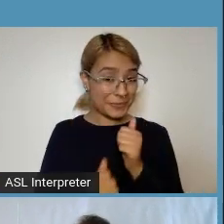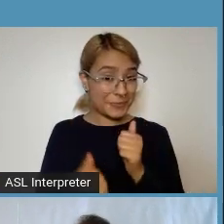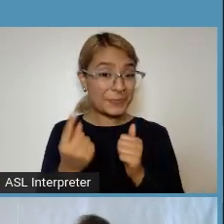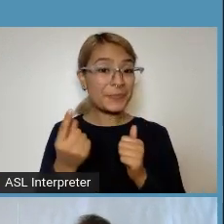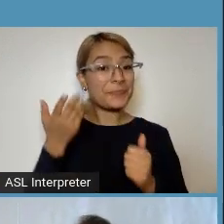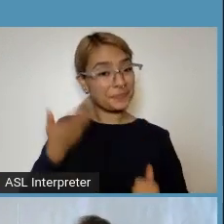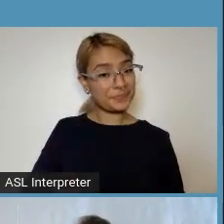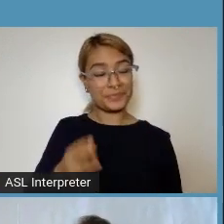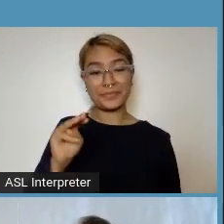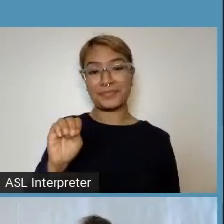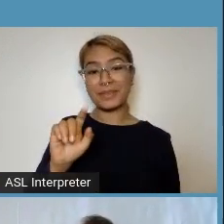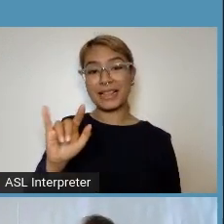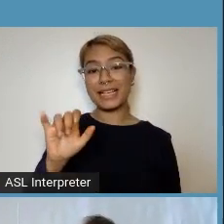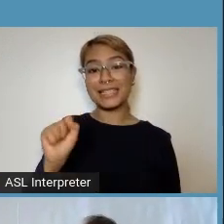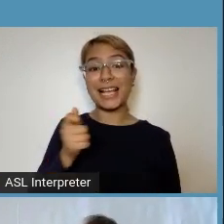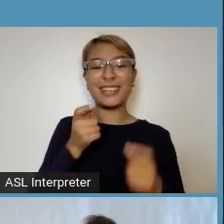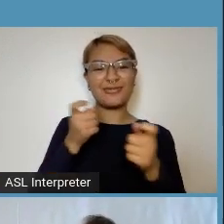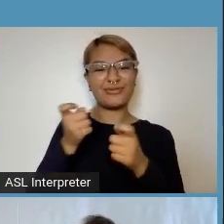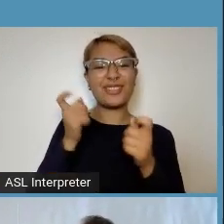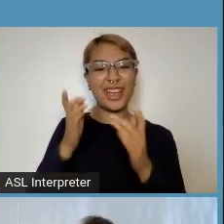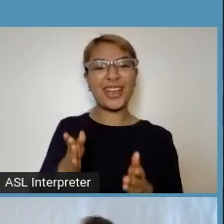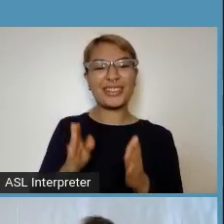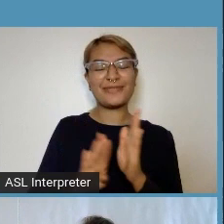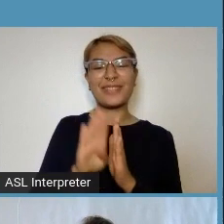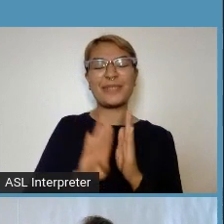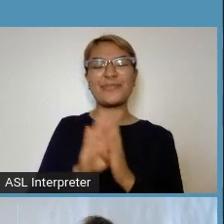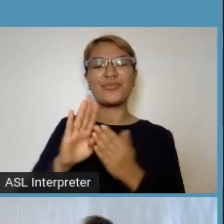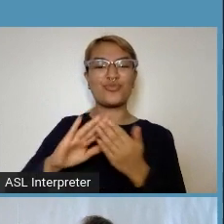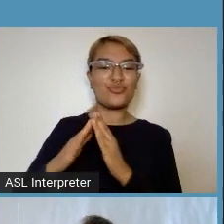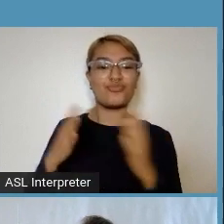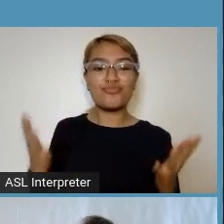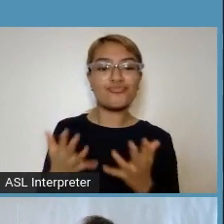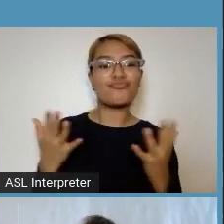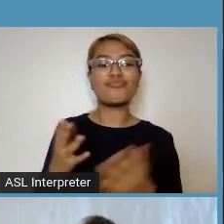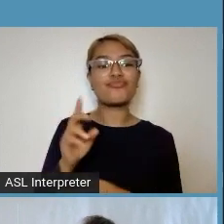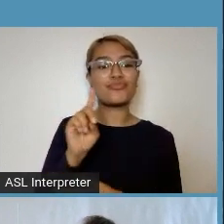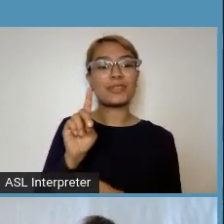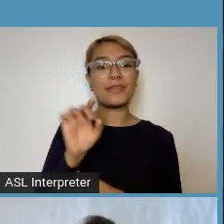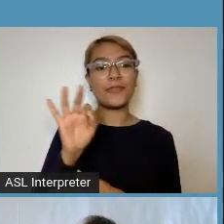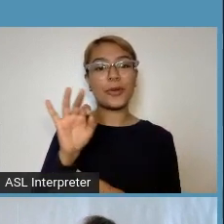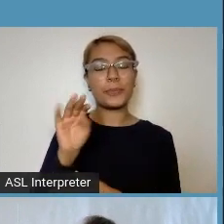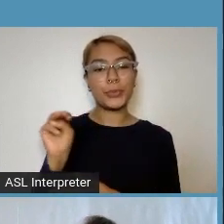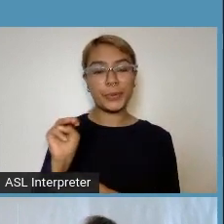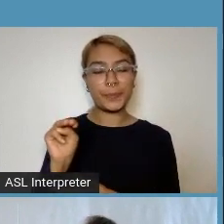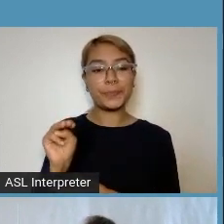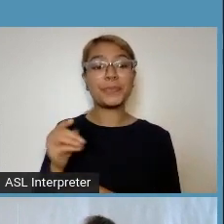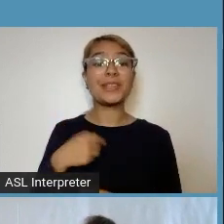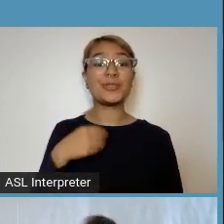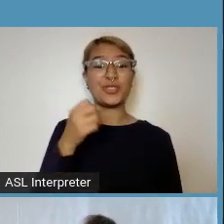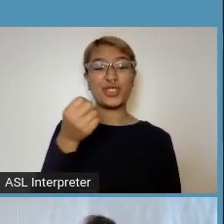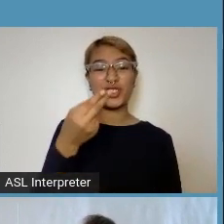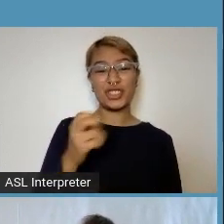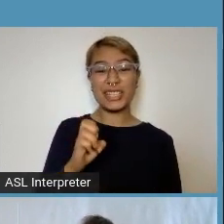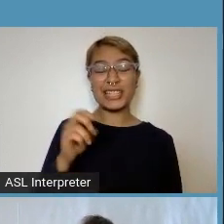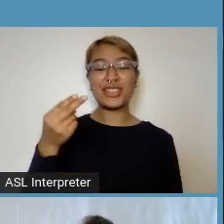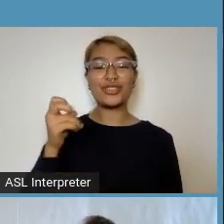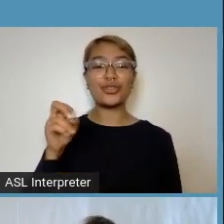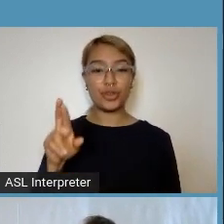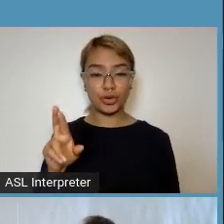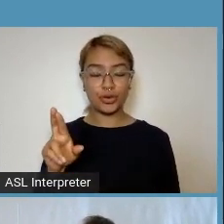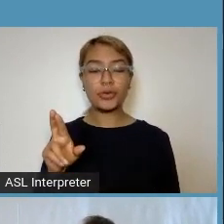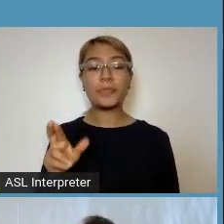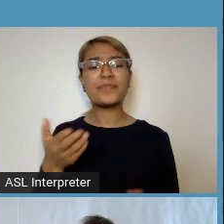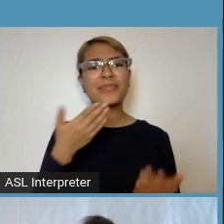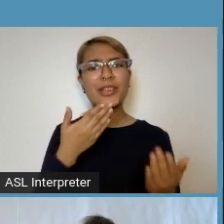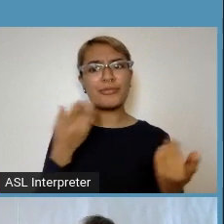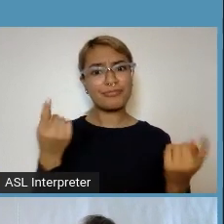Melissa Kivit, Director of Development and Community Engagement at the Dykeman Form House Museum. I use she, her pronouns. Thank you for attending